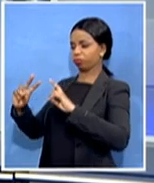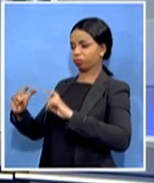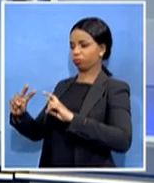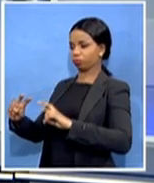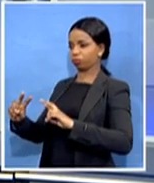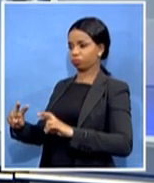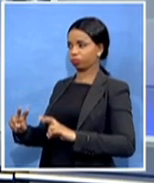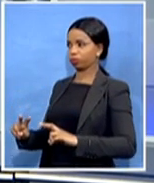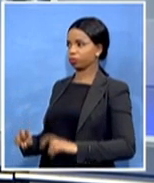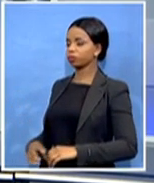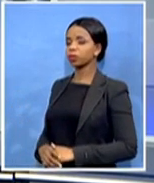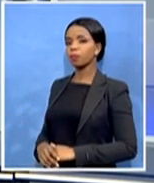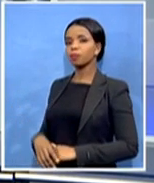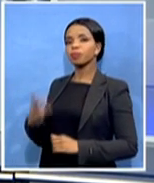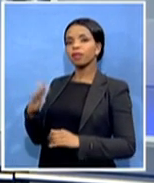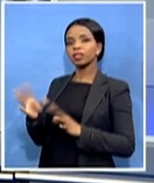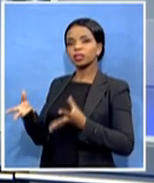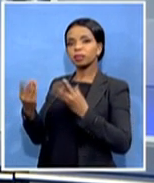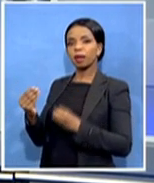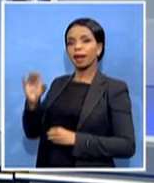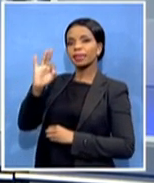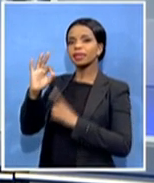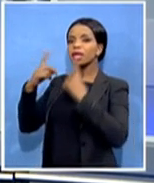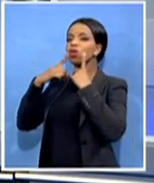ANC officials going on this plane.